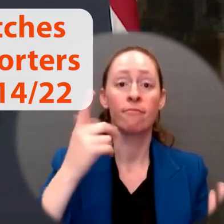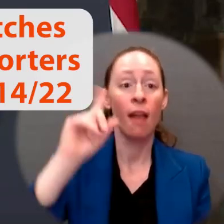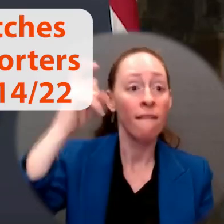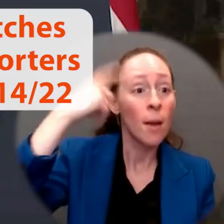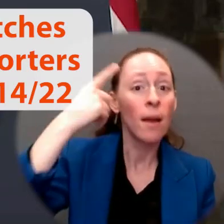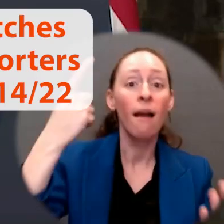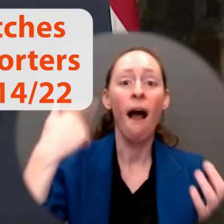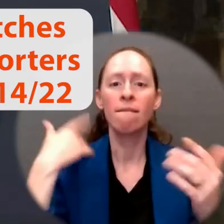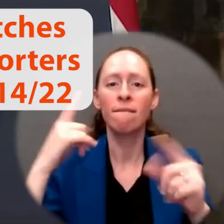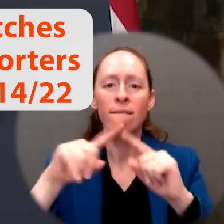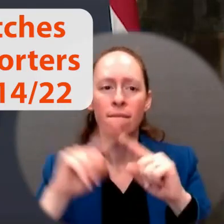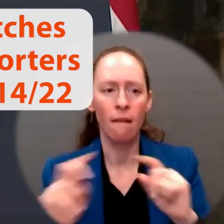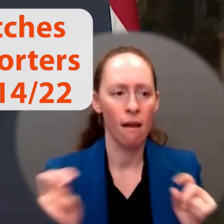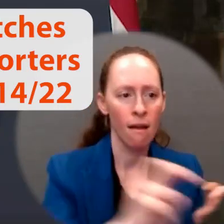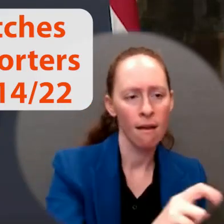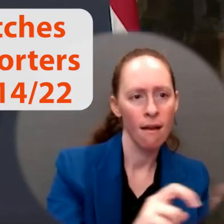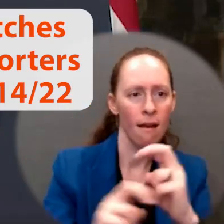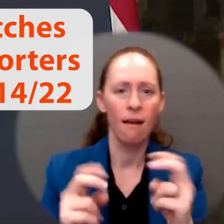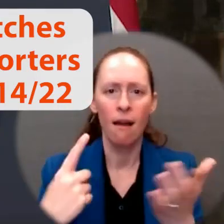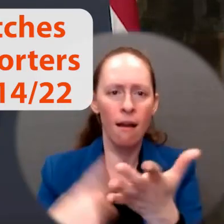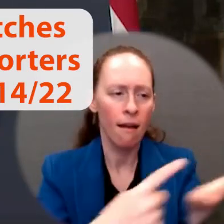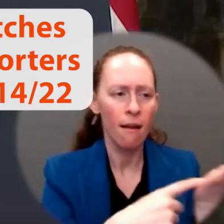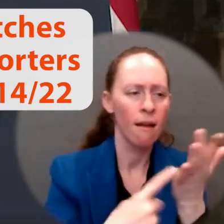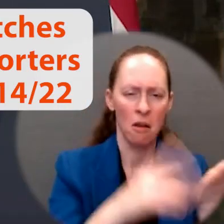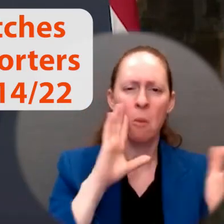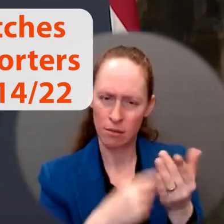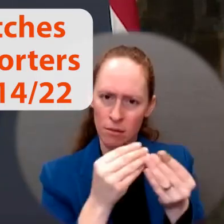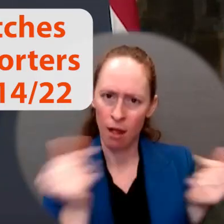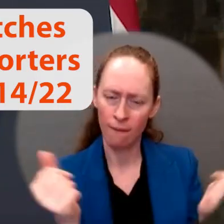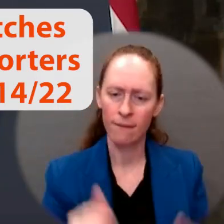Sung Kim, Associated Press.